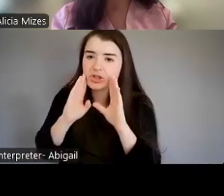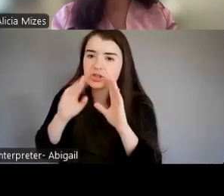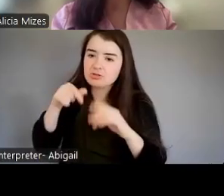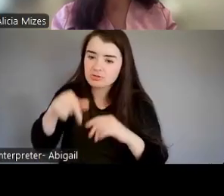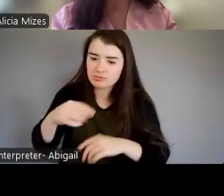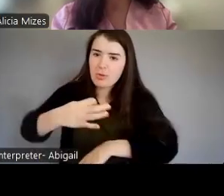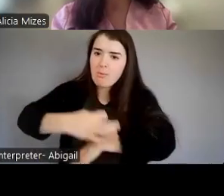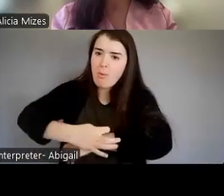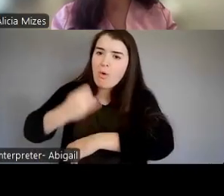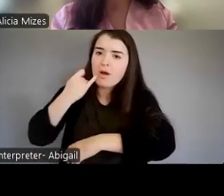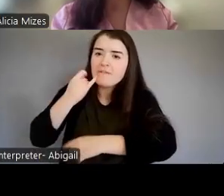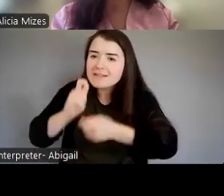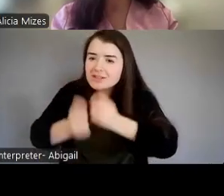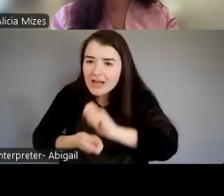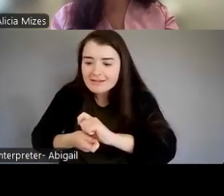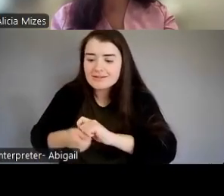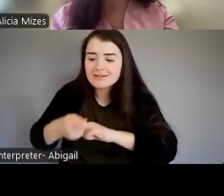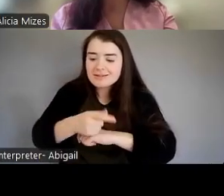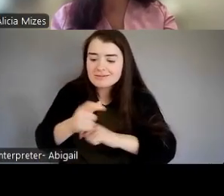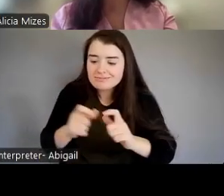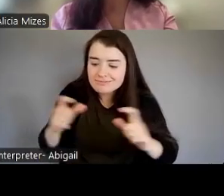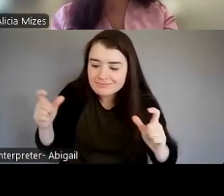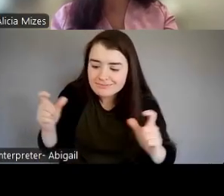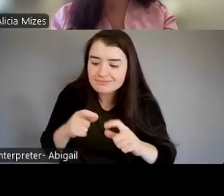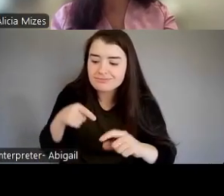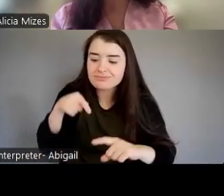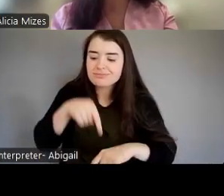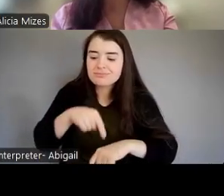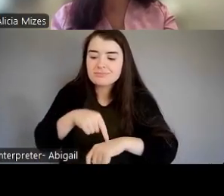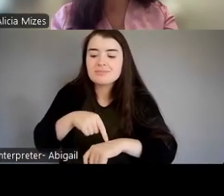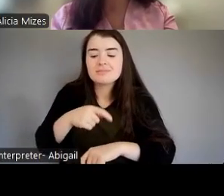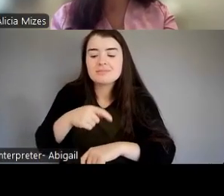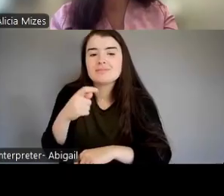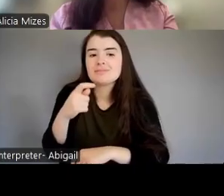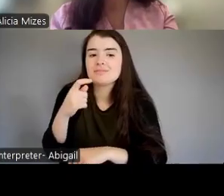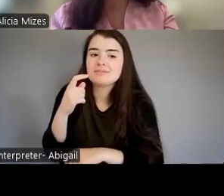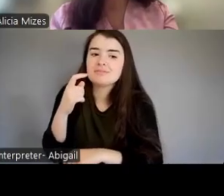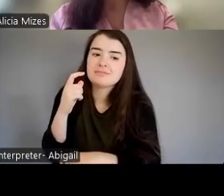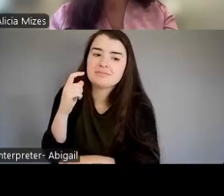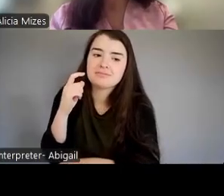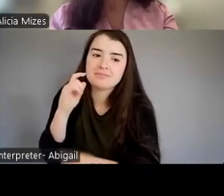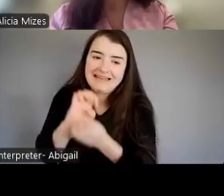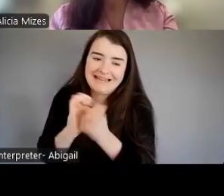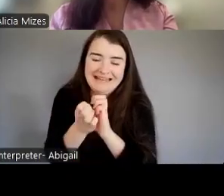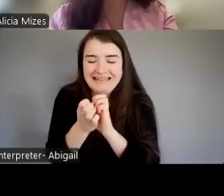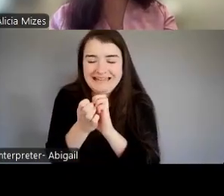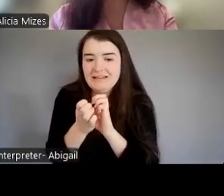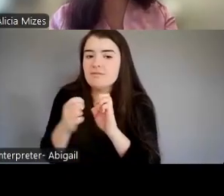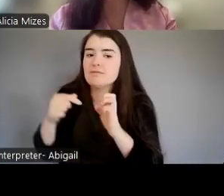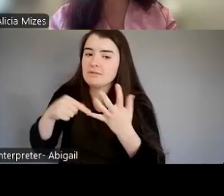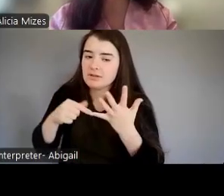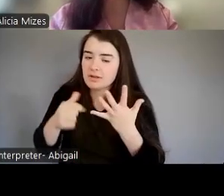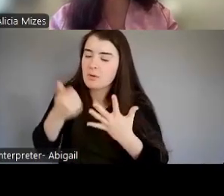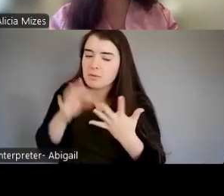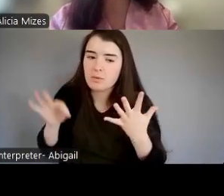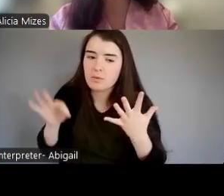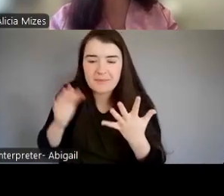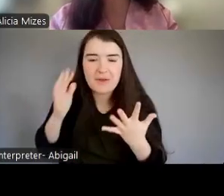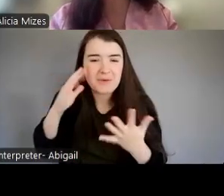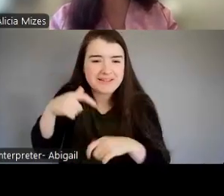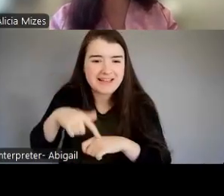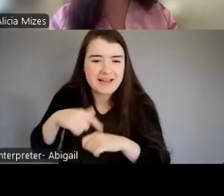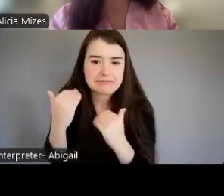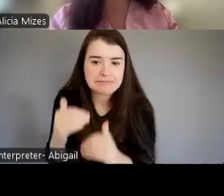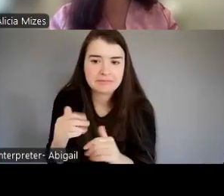diameter greater than 6 millimeters, and the biggest one being E, evolving. So I know we're short on time now, but I